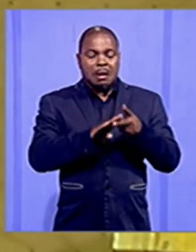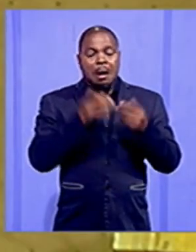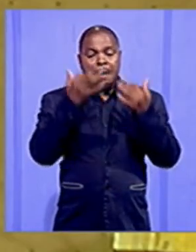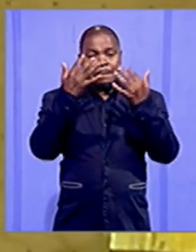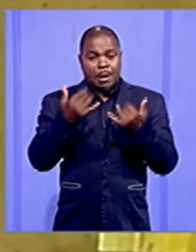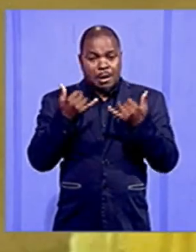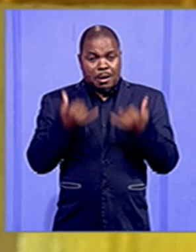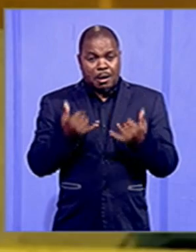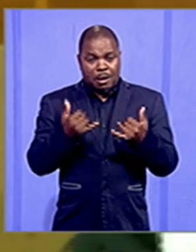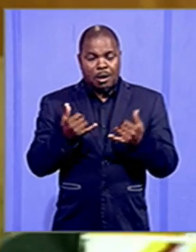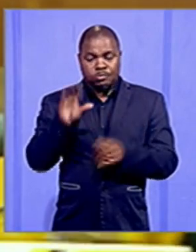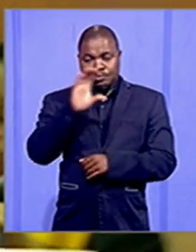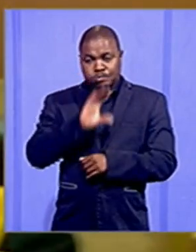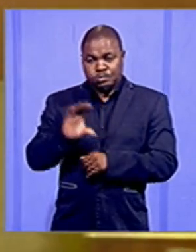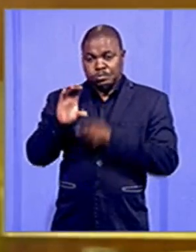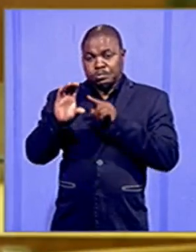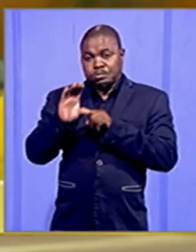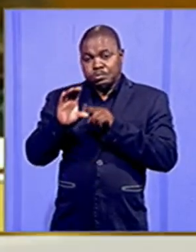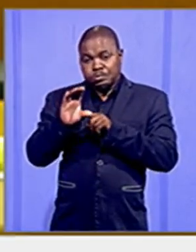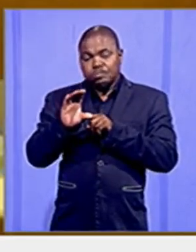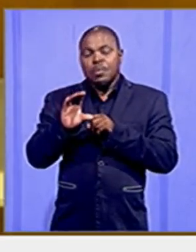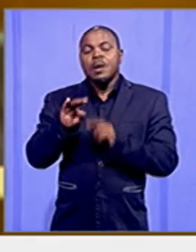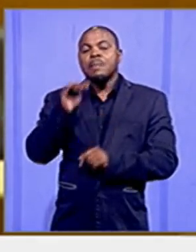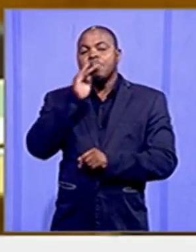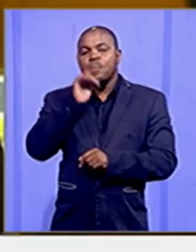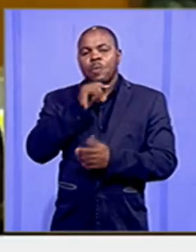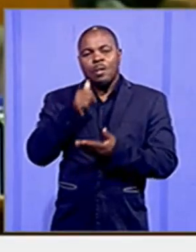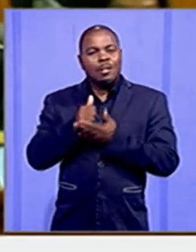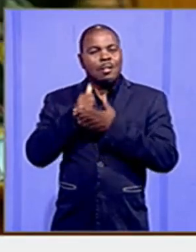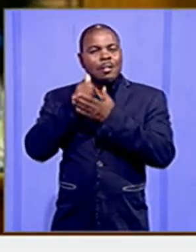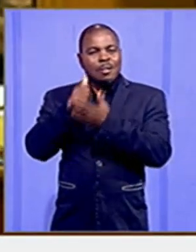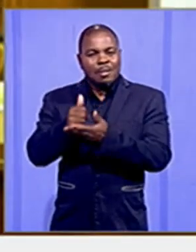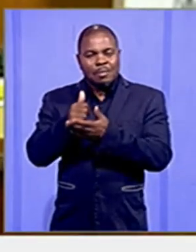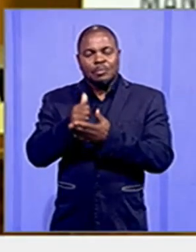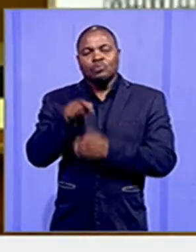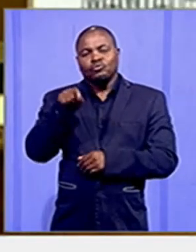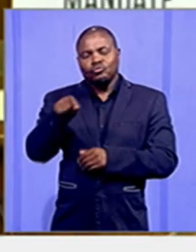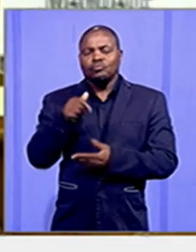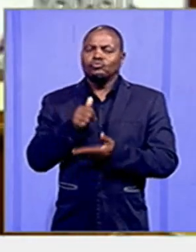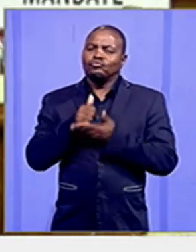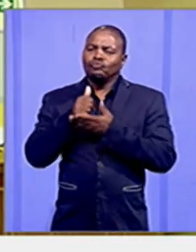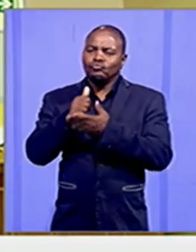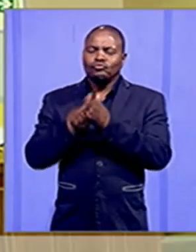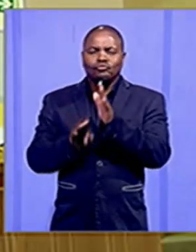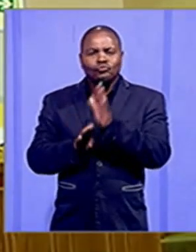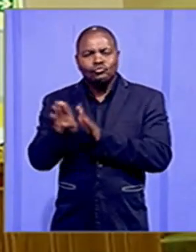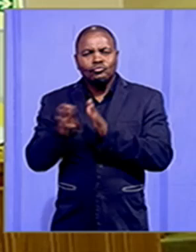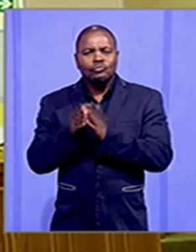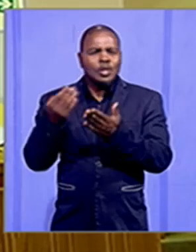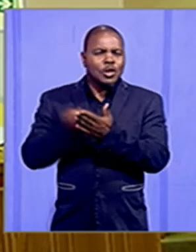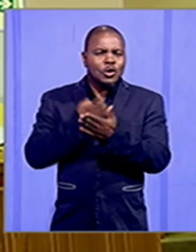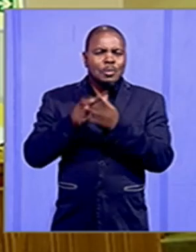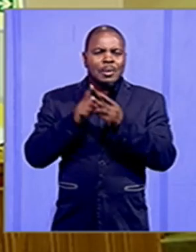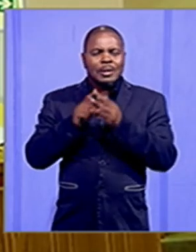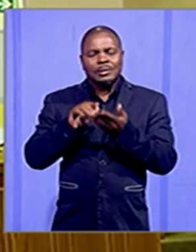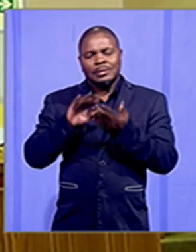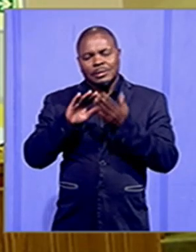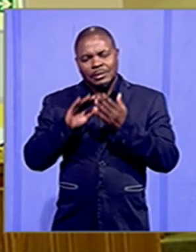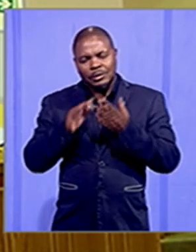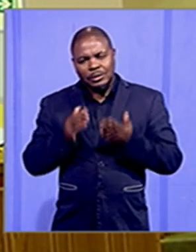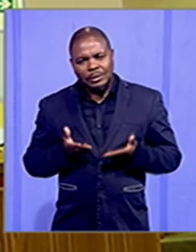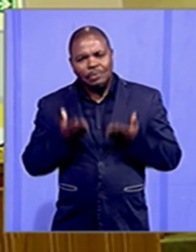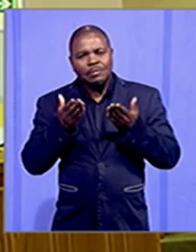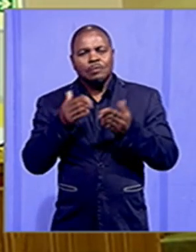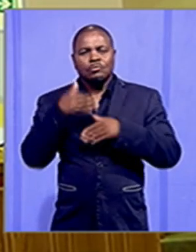a tekanyetso kabo ya ga jaanong a tlile go tsotsoletsa ikonomi selegae le go tlhabolola ditirelo. Overall, the